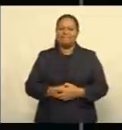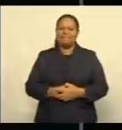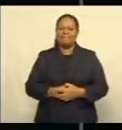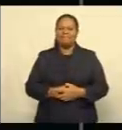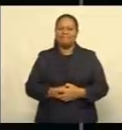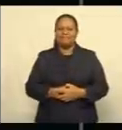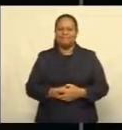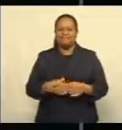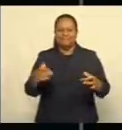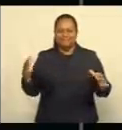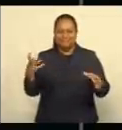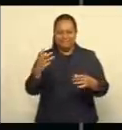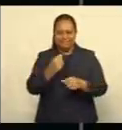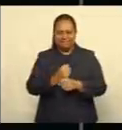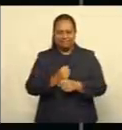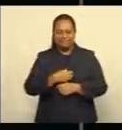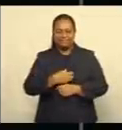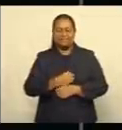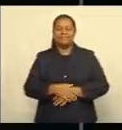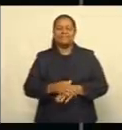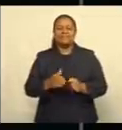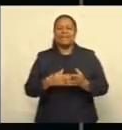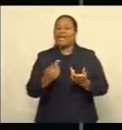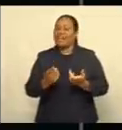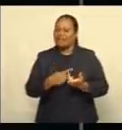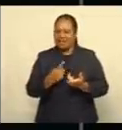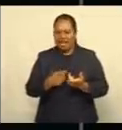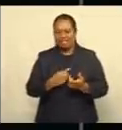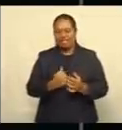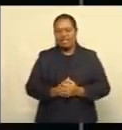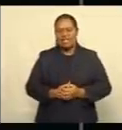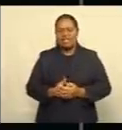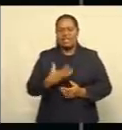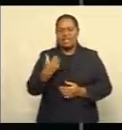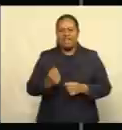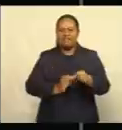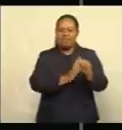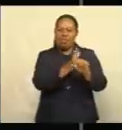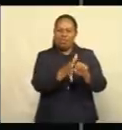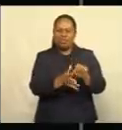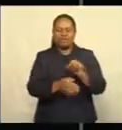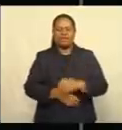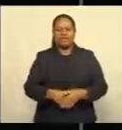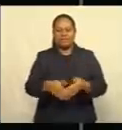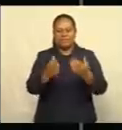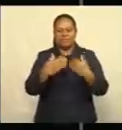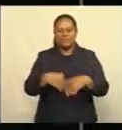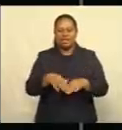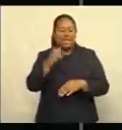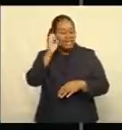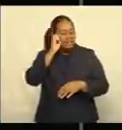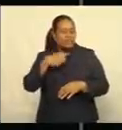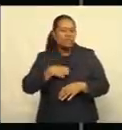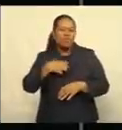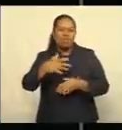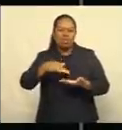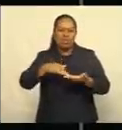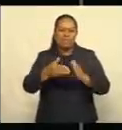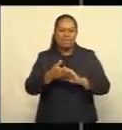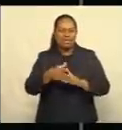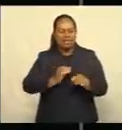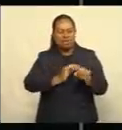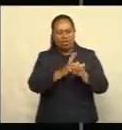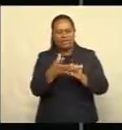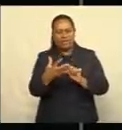And recapping our main stories, we have another confirmed case of COVID-19. Expect more community cases, says the Health